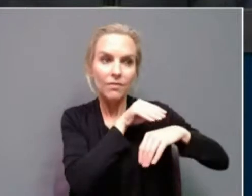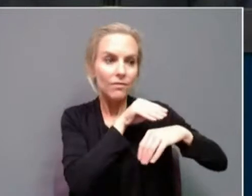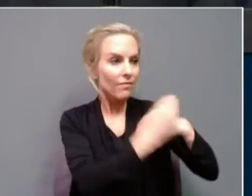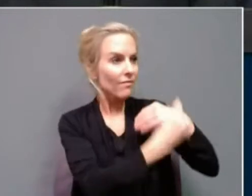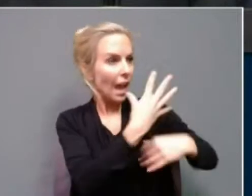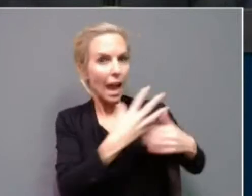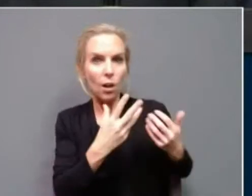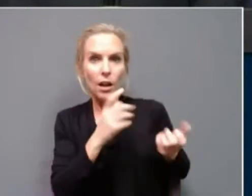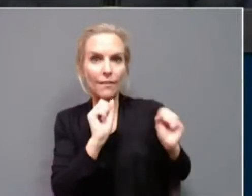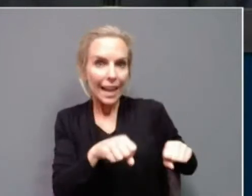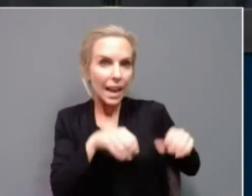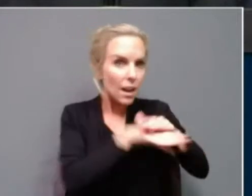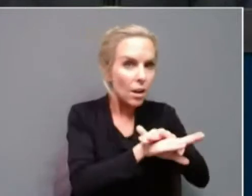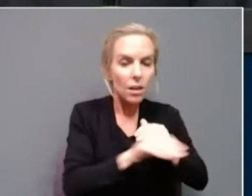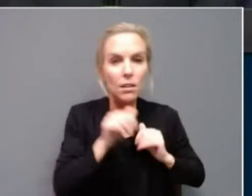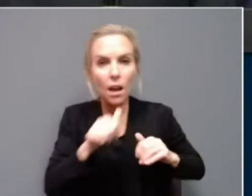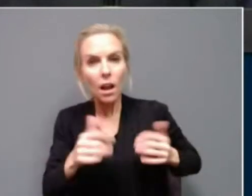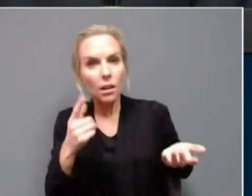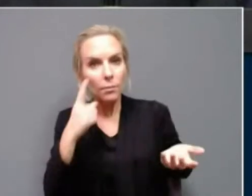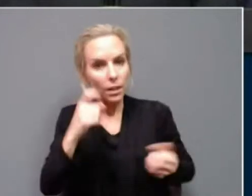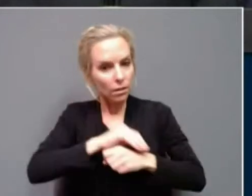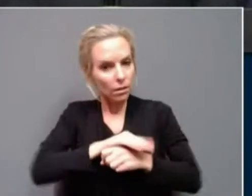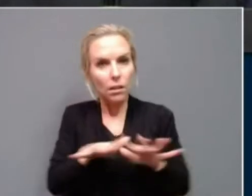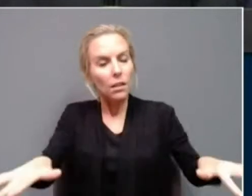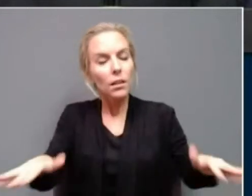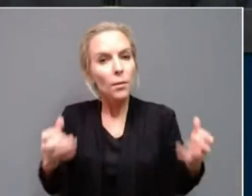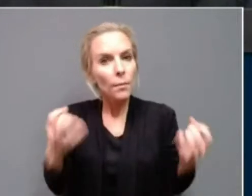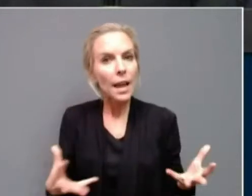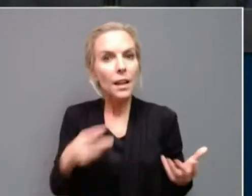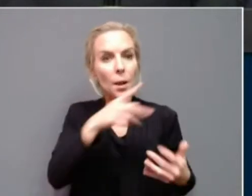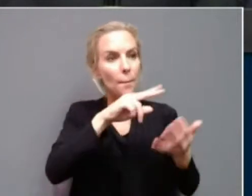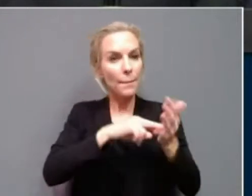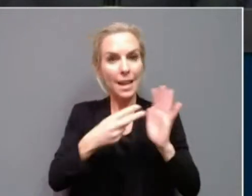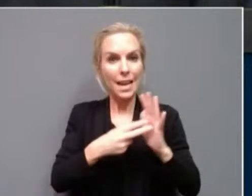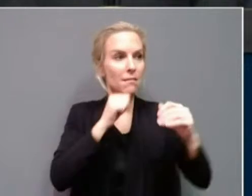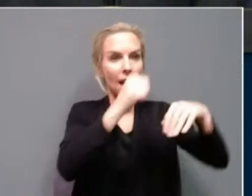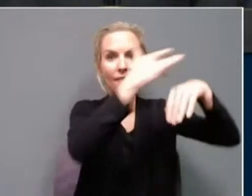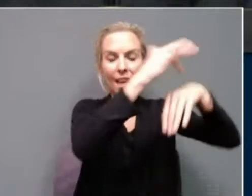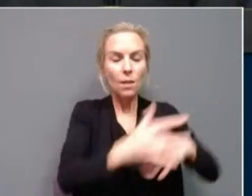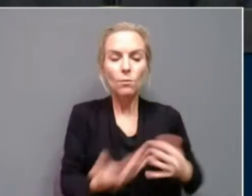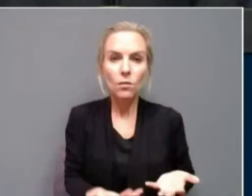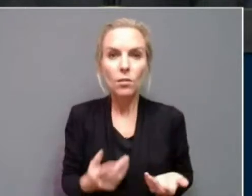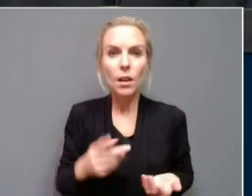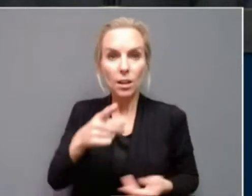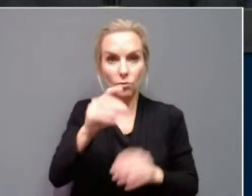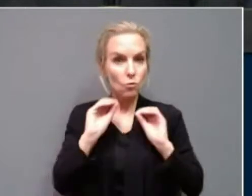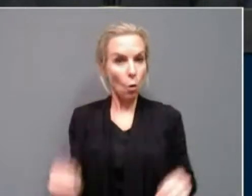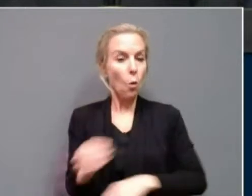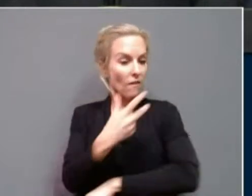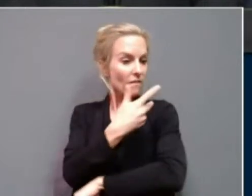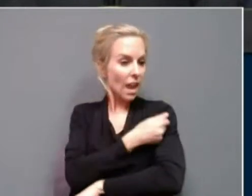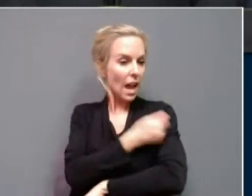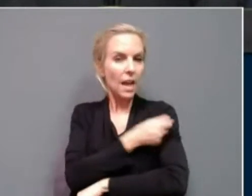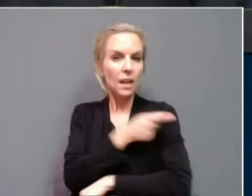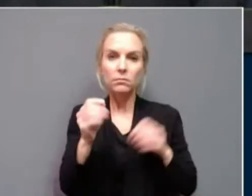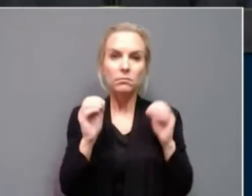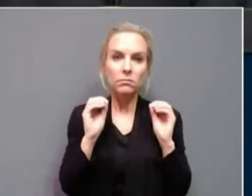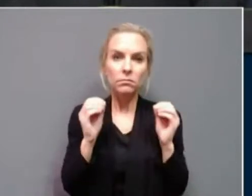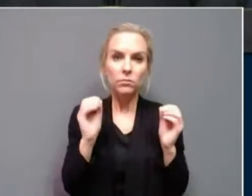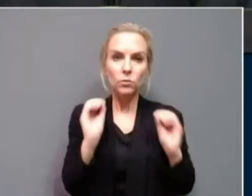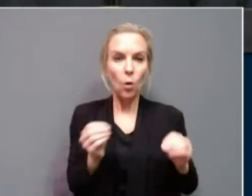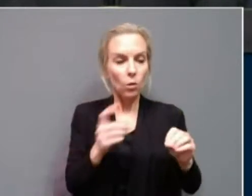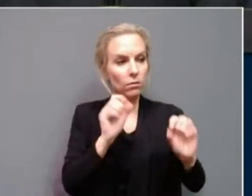failure to wear a mask could mean that there is not a bed available for you or your family if you're in a car accident